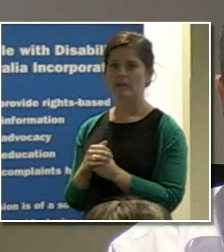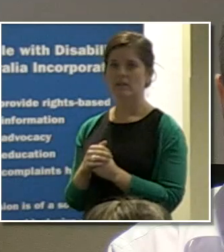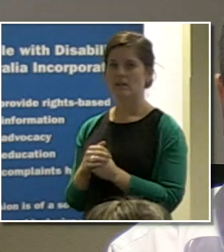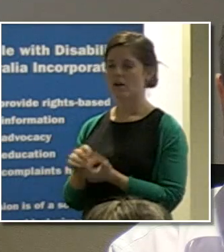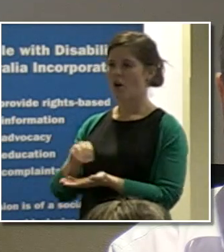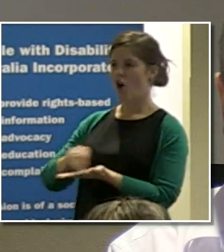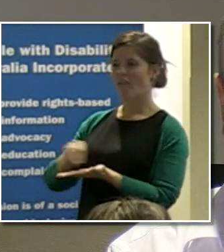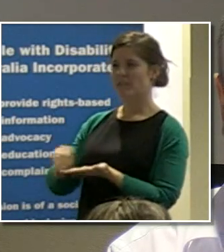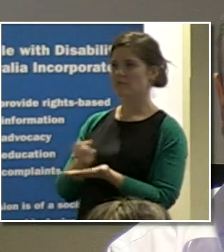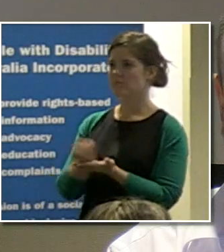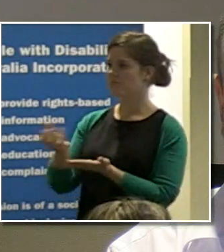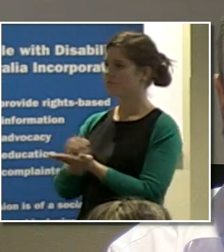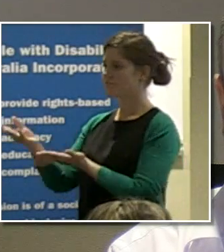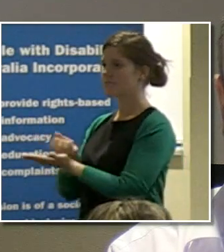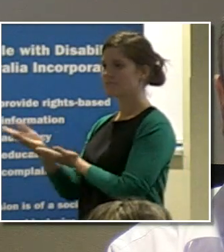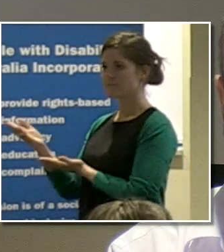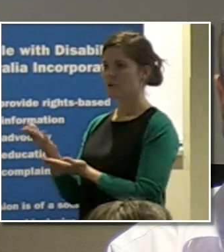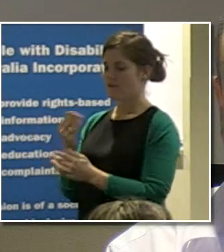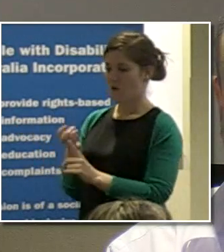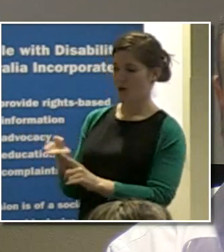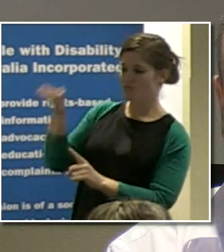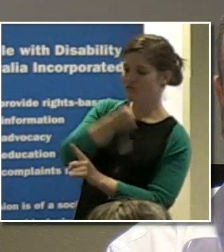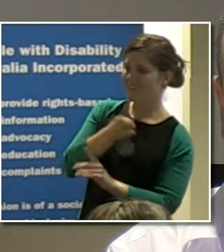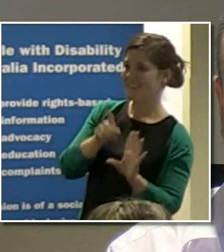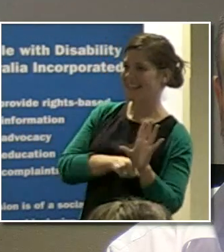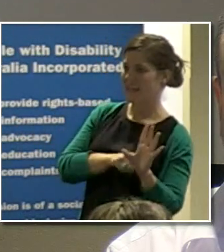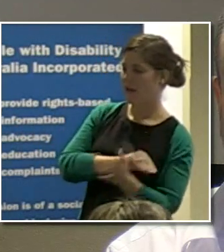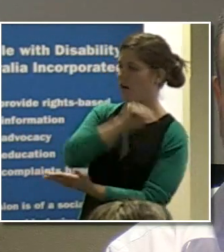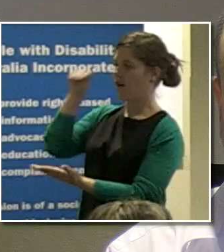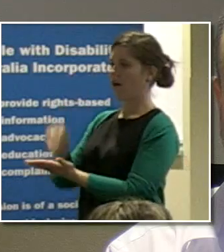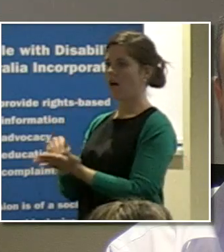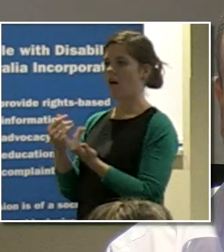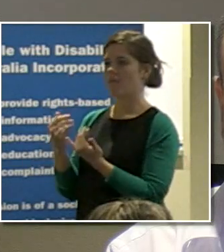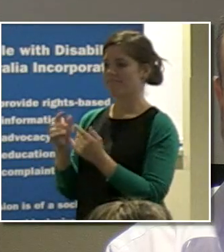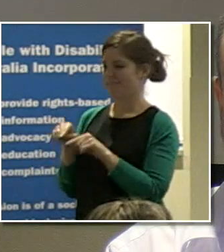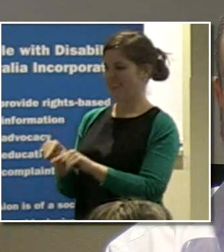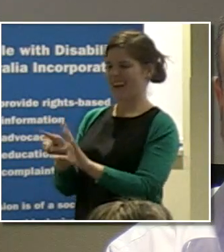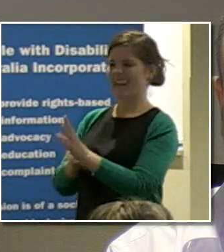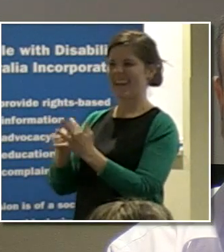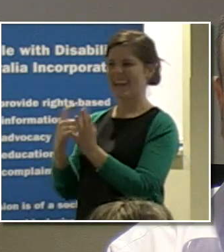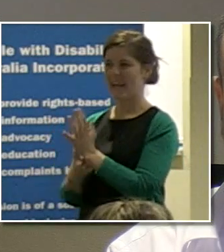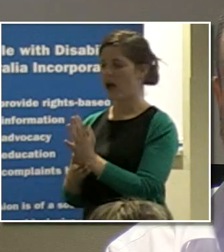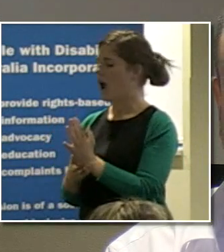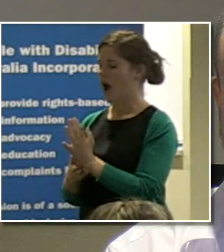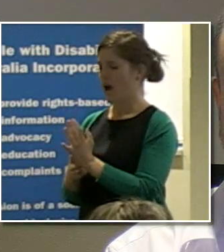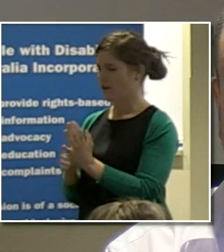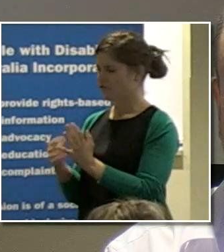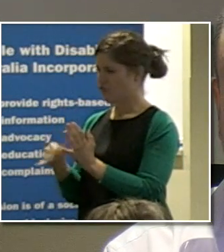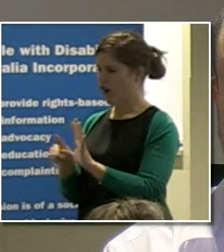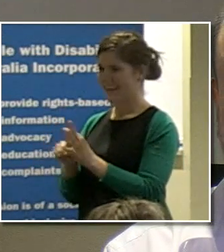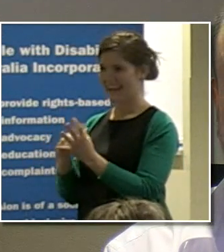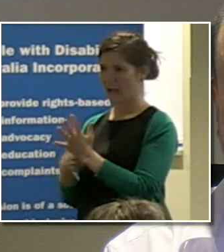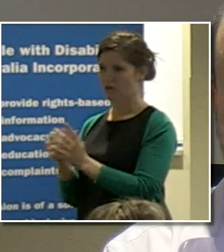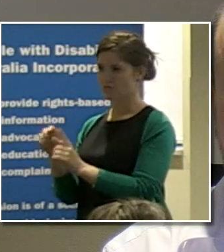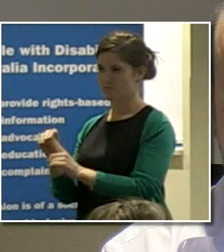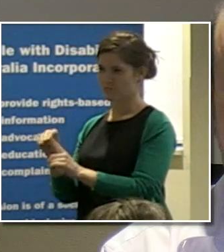office expenses that had been taken up in the previous year as an expense, and we actually felt that that should be taken out and put